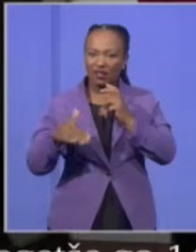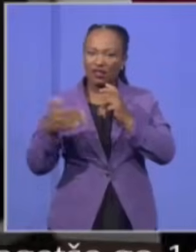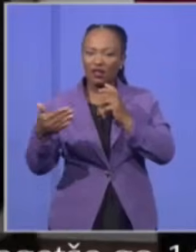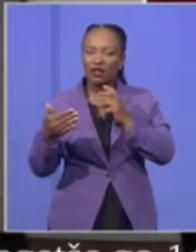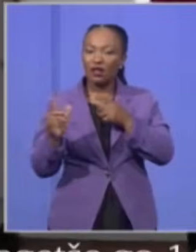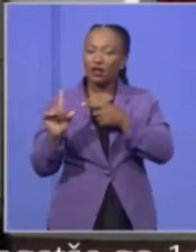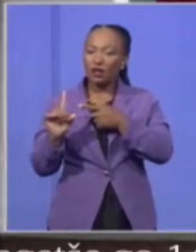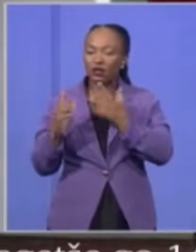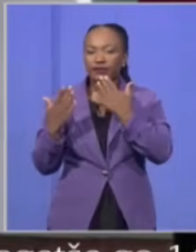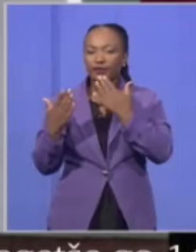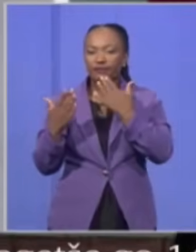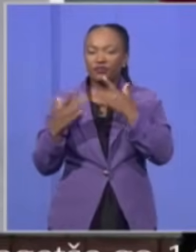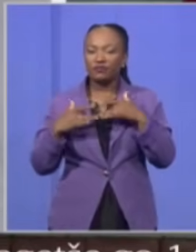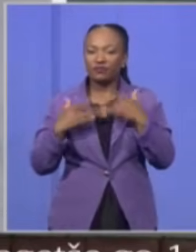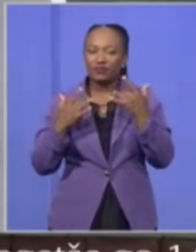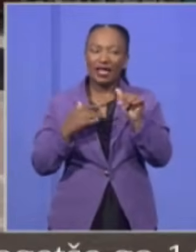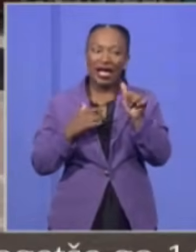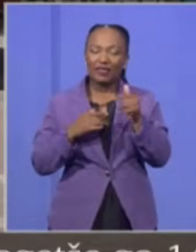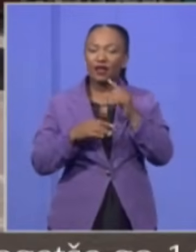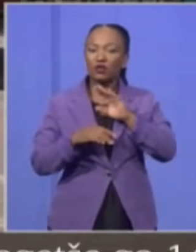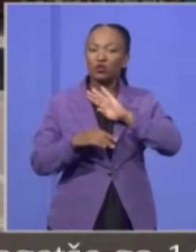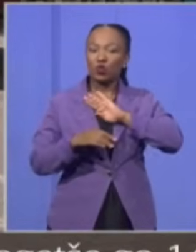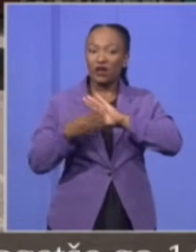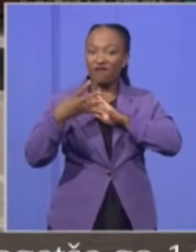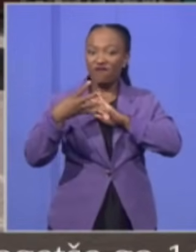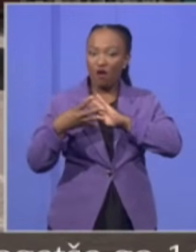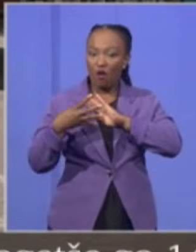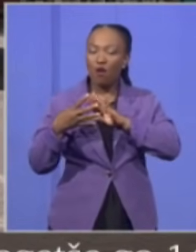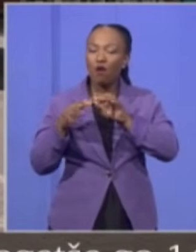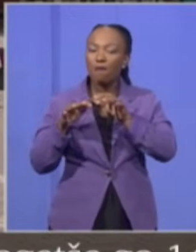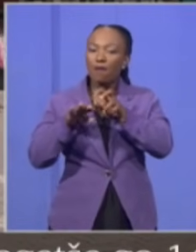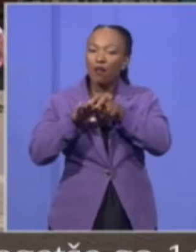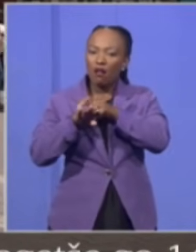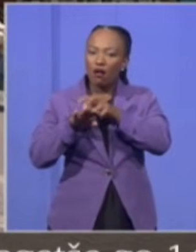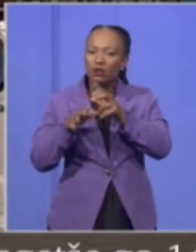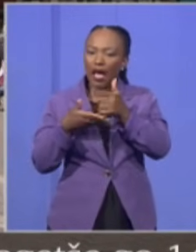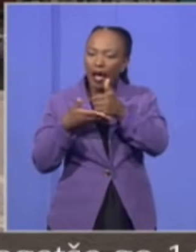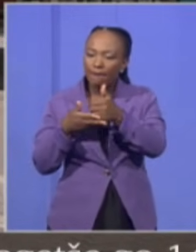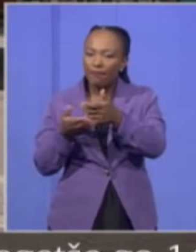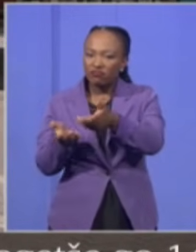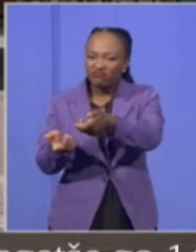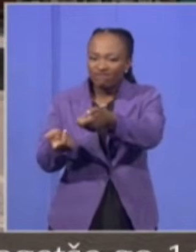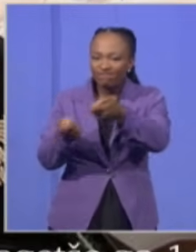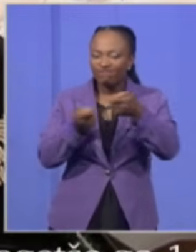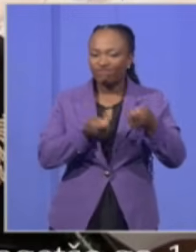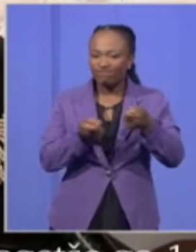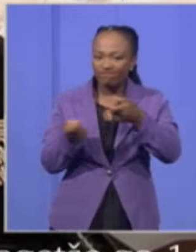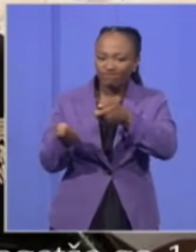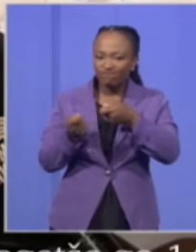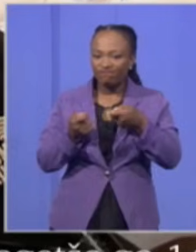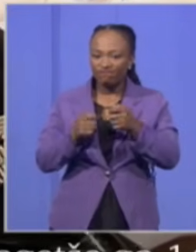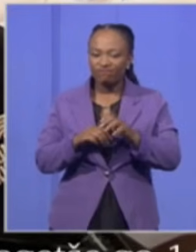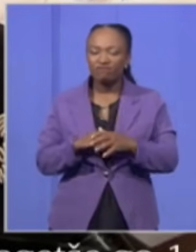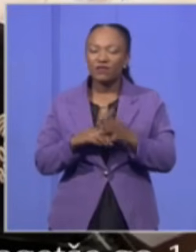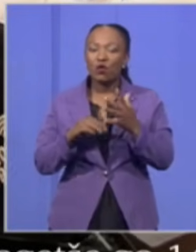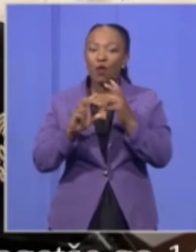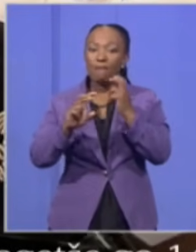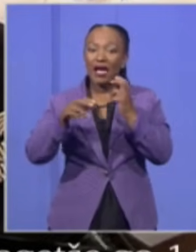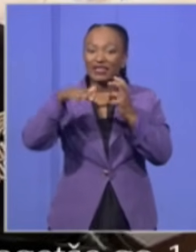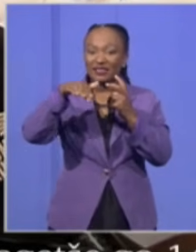O lebogile kudu mašole a mane ao a thušitšego go ntšha banamedi ka gare ga bese yeo ile go ya menoga. They went on top of the bus and they